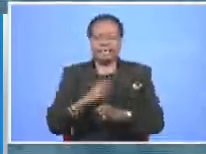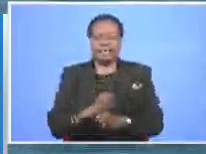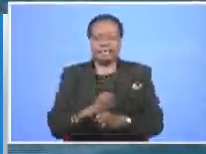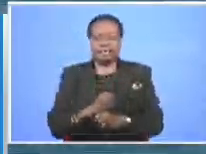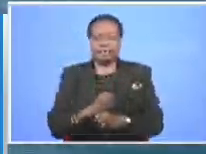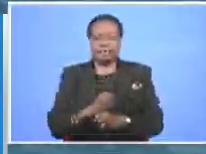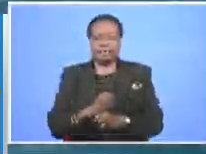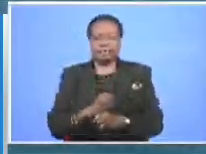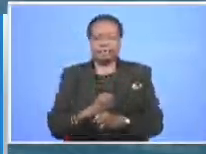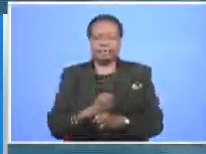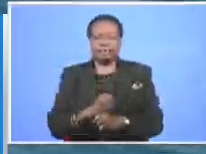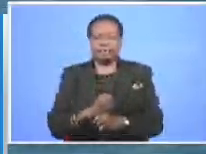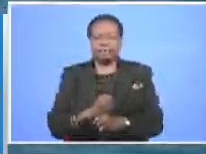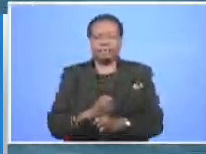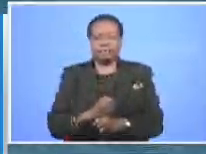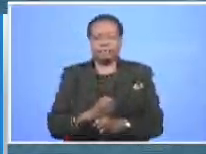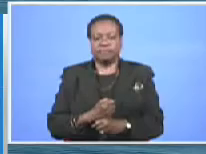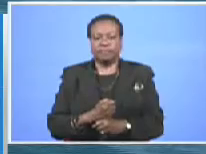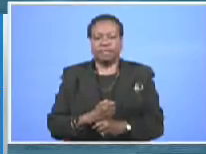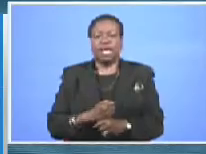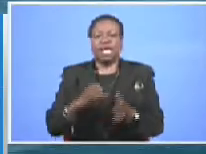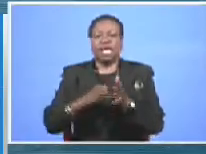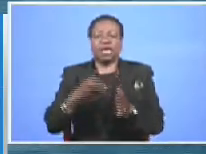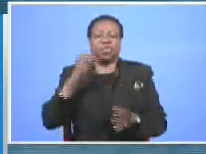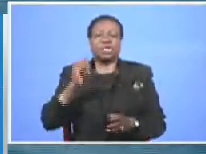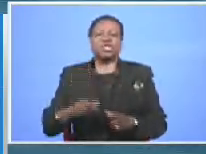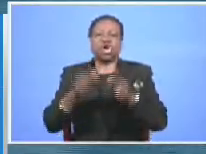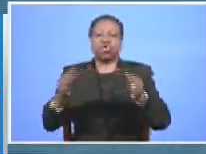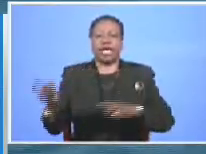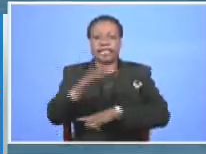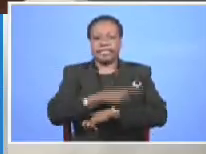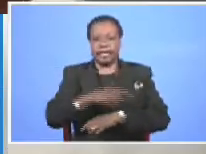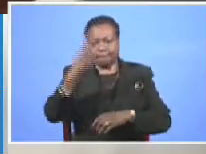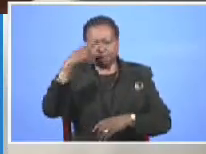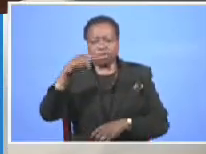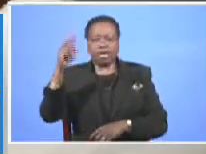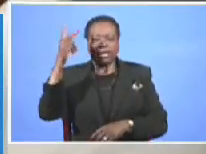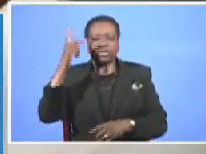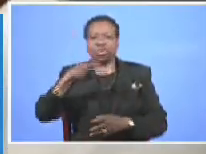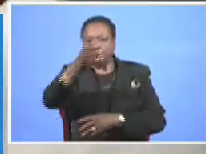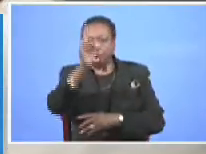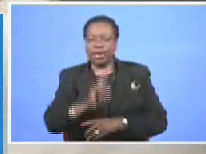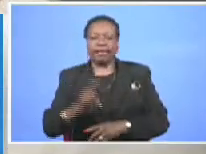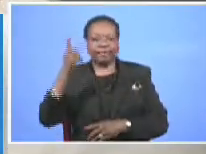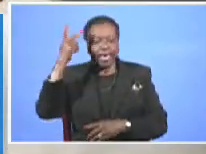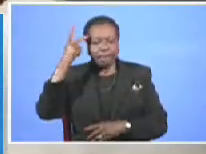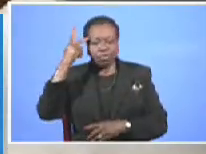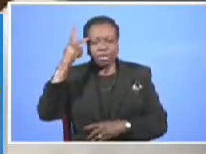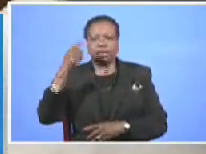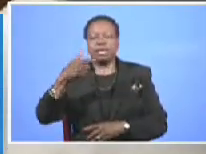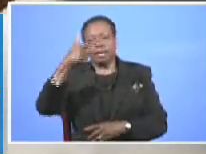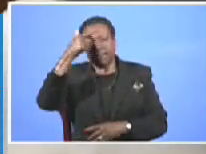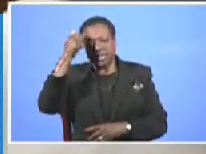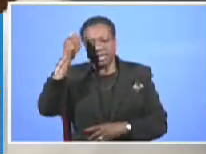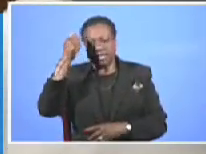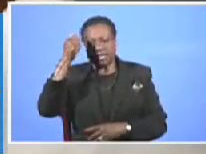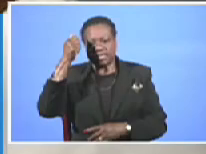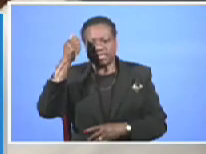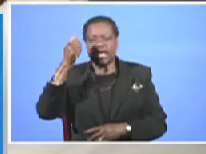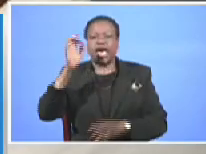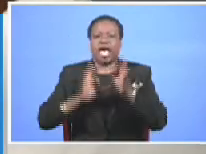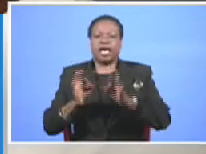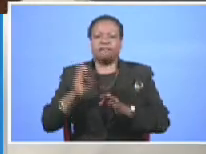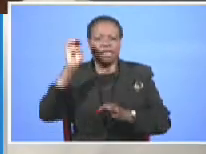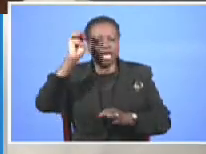chairman spoke on his legacy. It was a great thing to honor Cameron, you know, because he, if he was